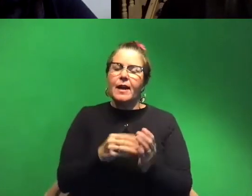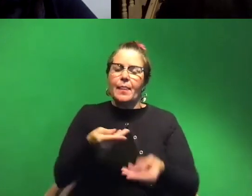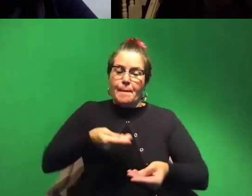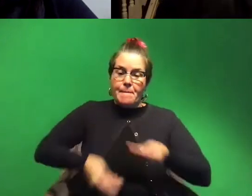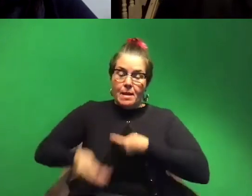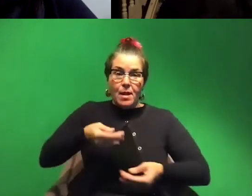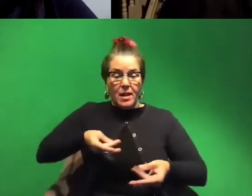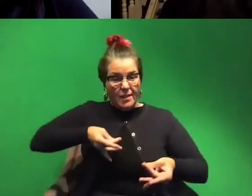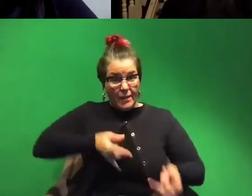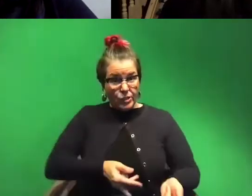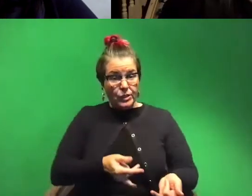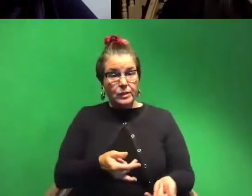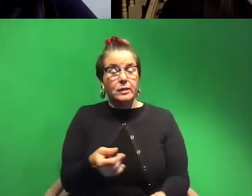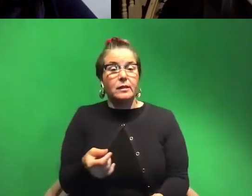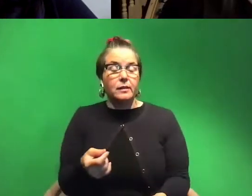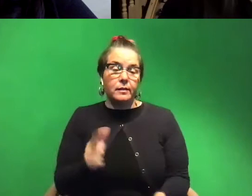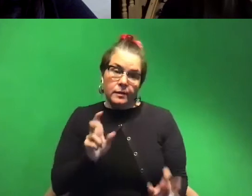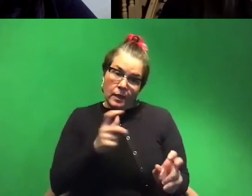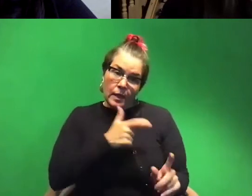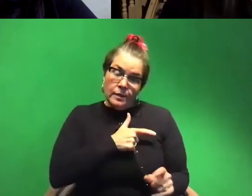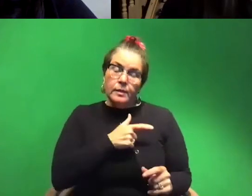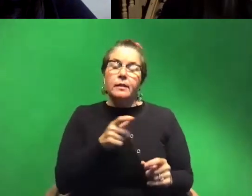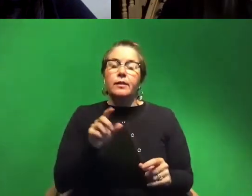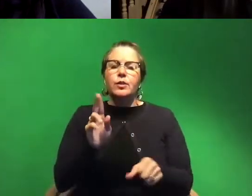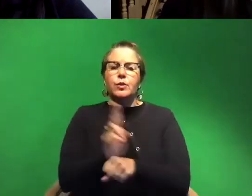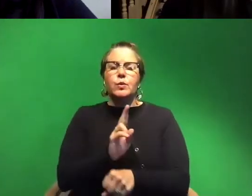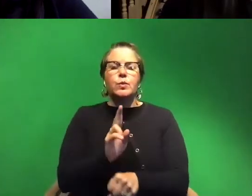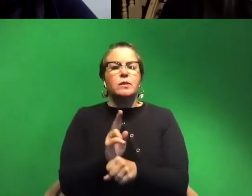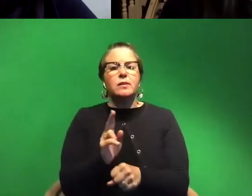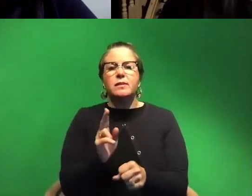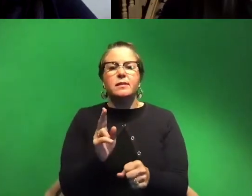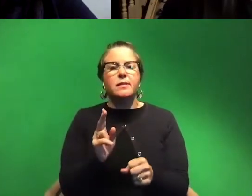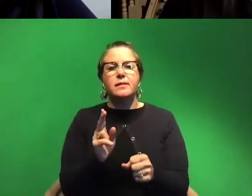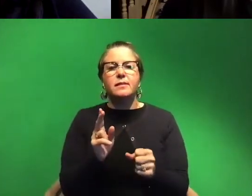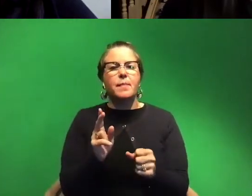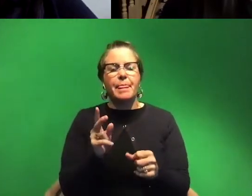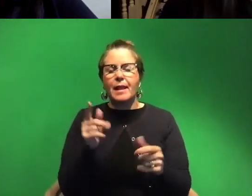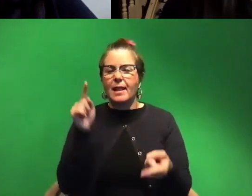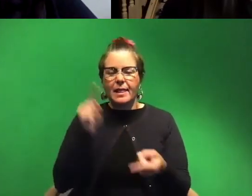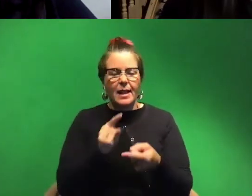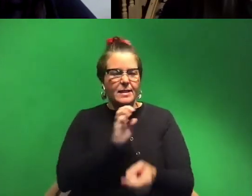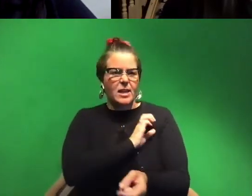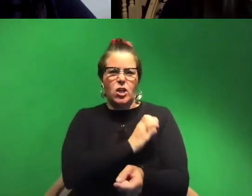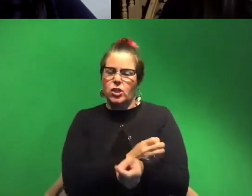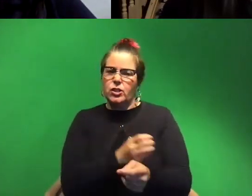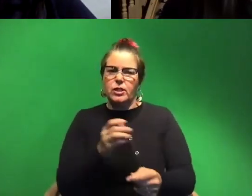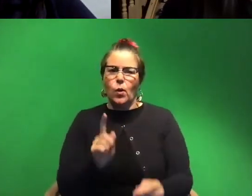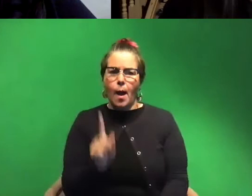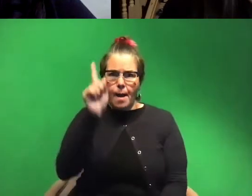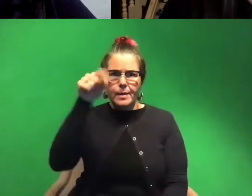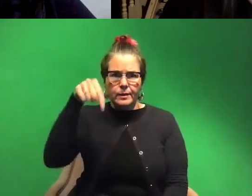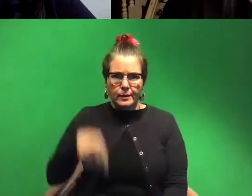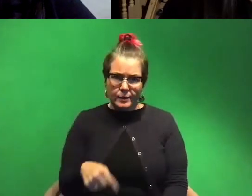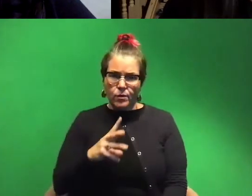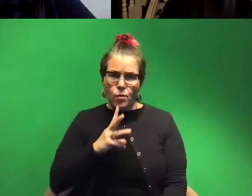efficient, the cuttlefish uses significantly orders of magnitude less energy to move up and down the water